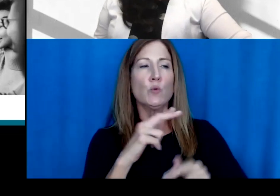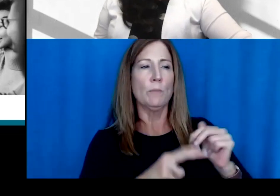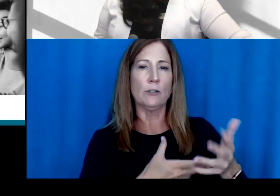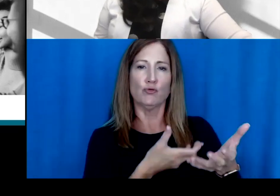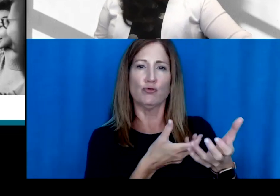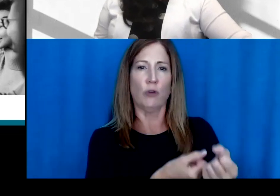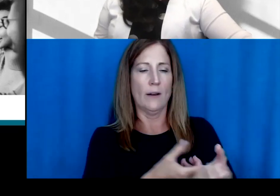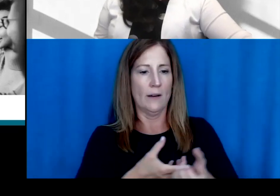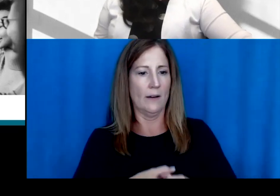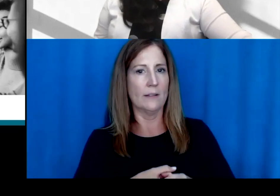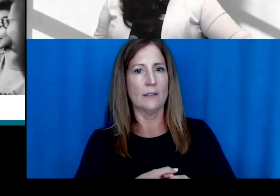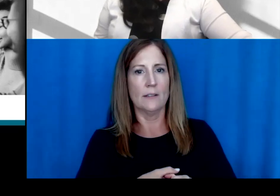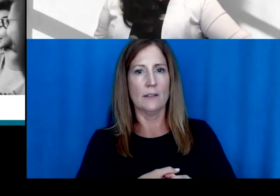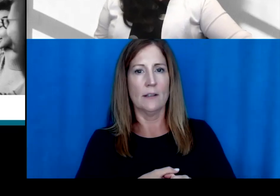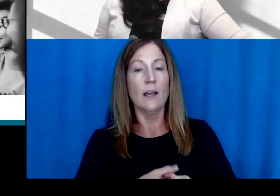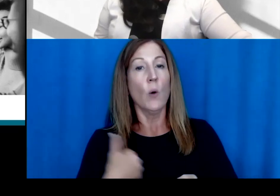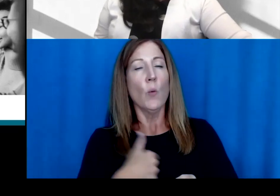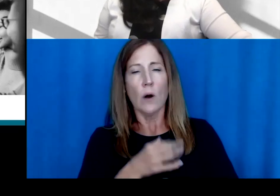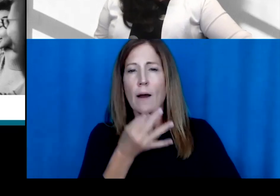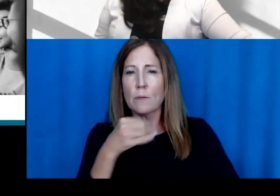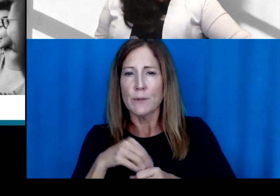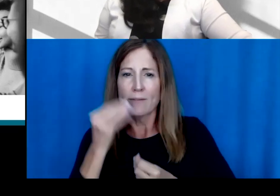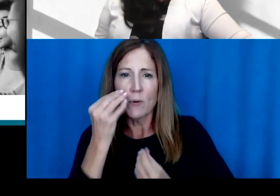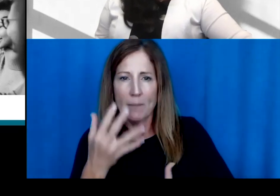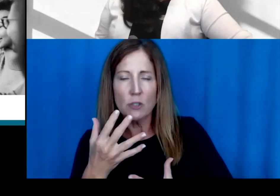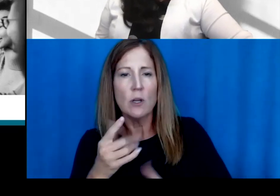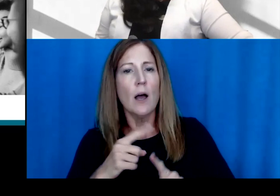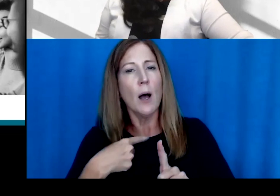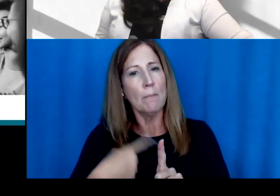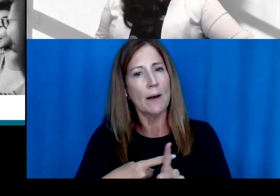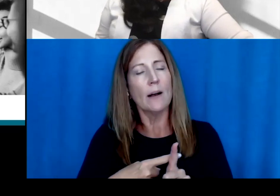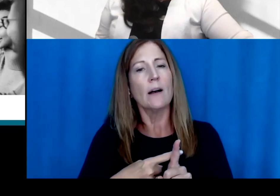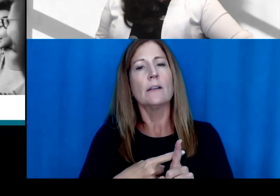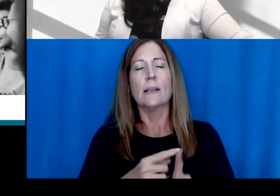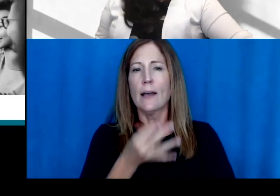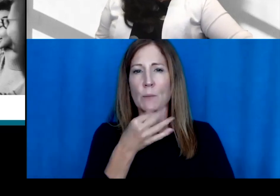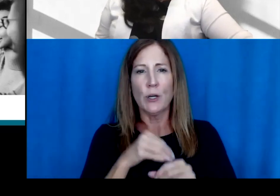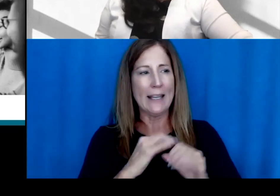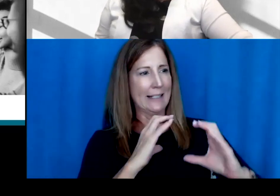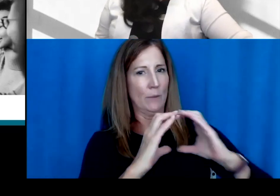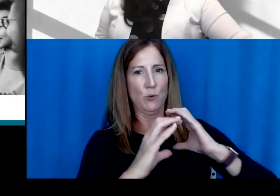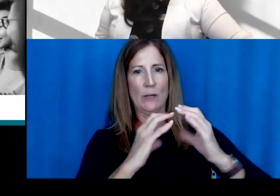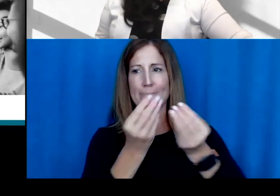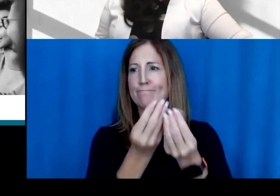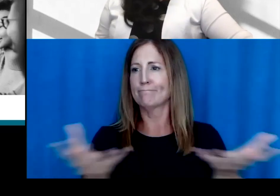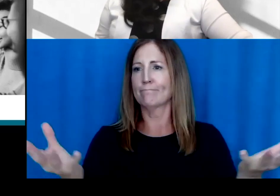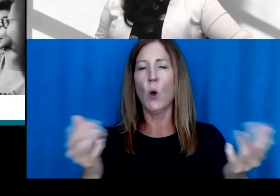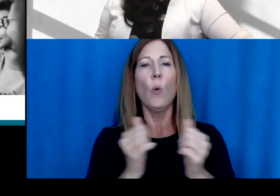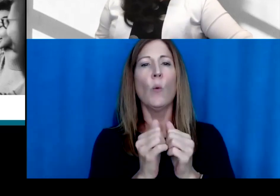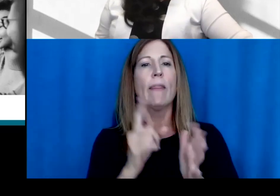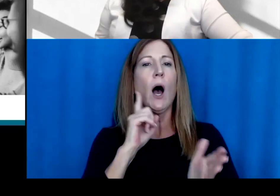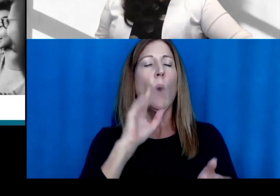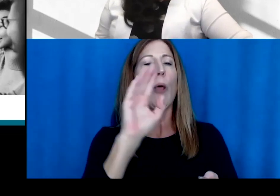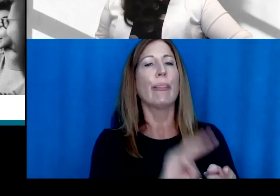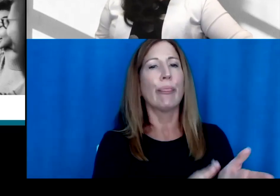only are we experts in the information, but also experts in communicating about the issue without minimizing or